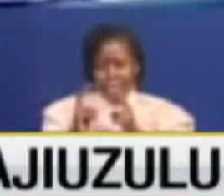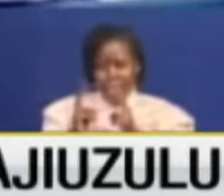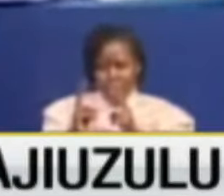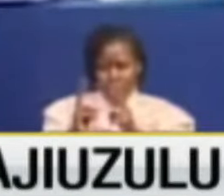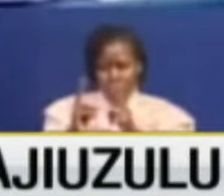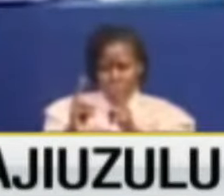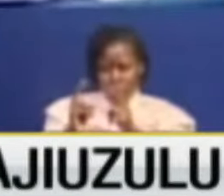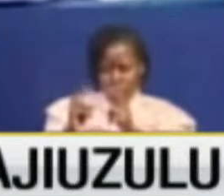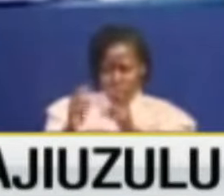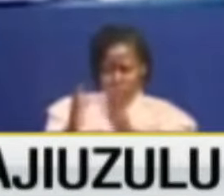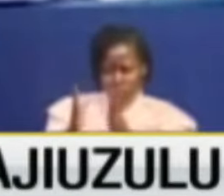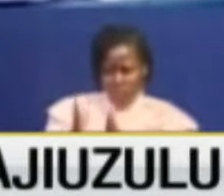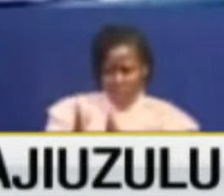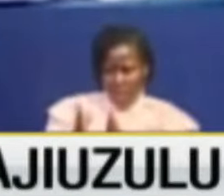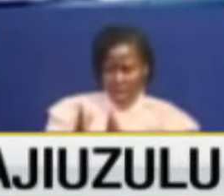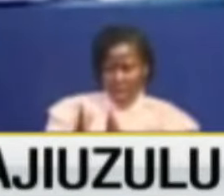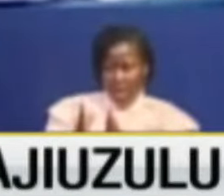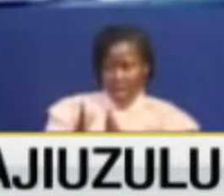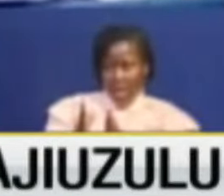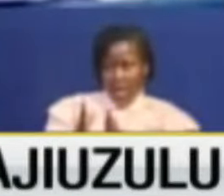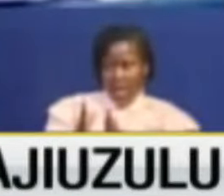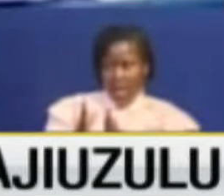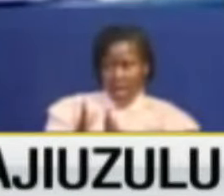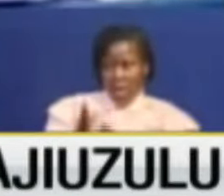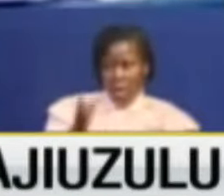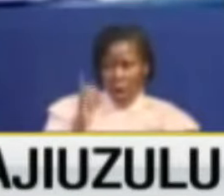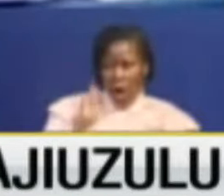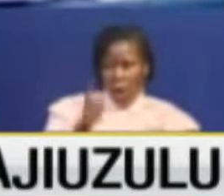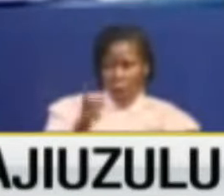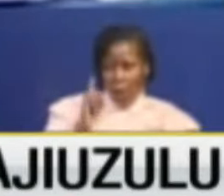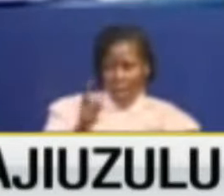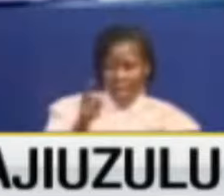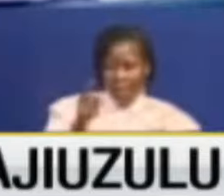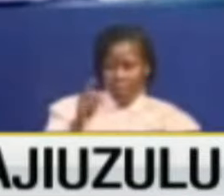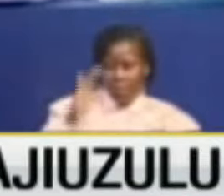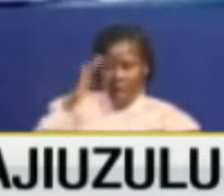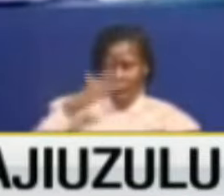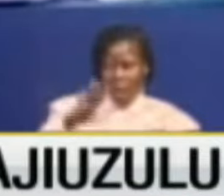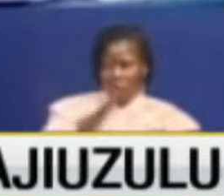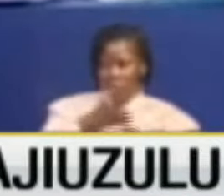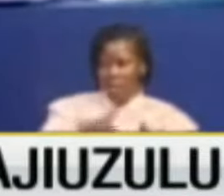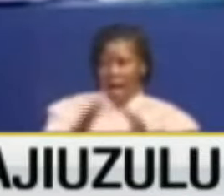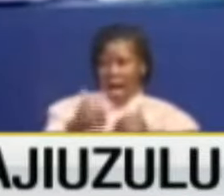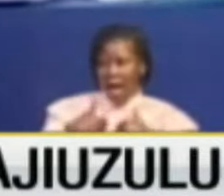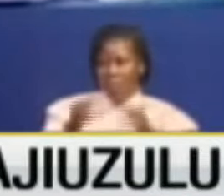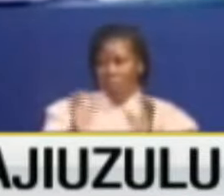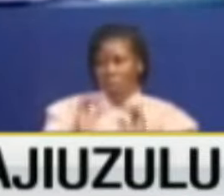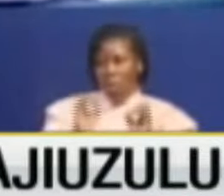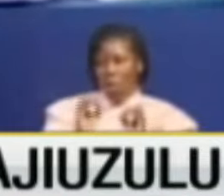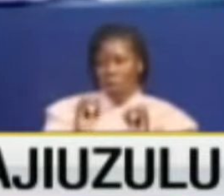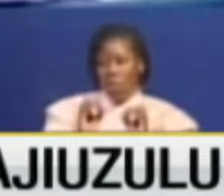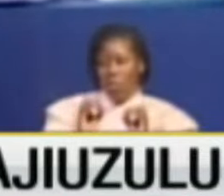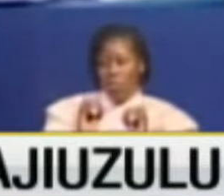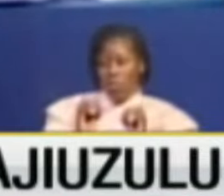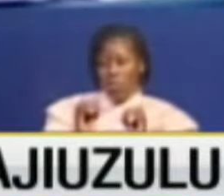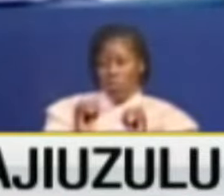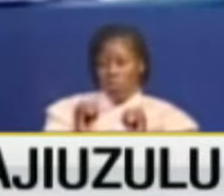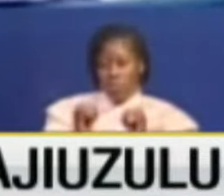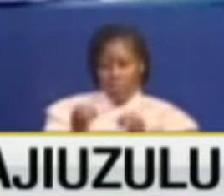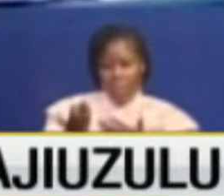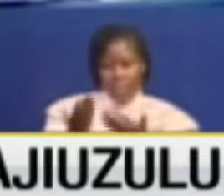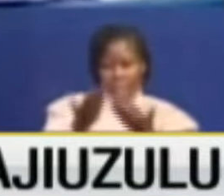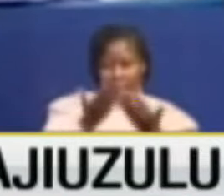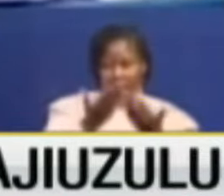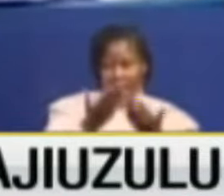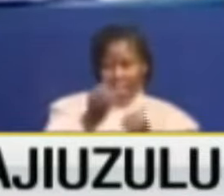motion sounded a warning to this House. We didn't have an opportunity then to adduce that evidence because we had already finished our